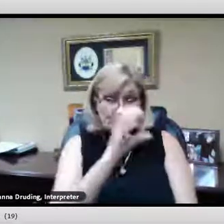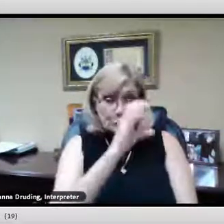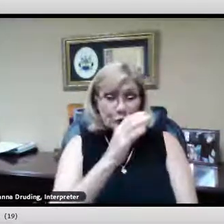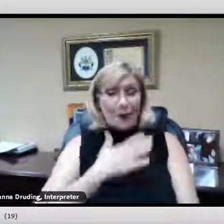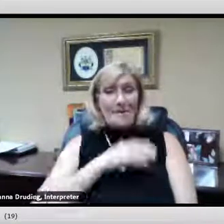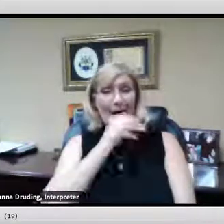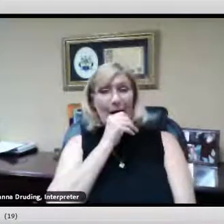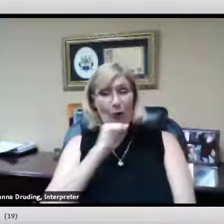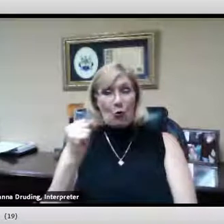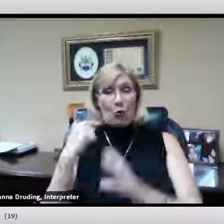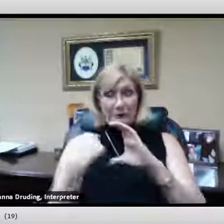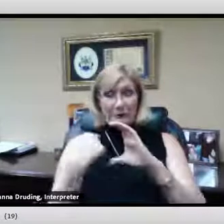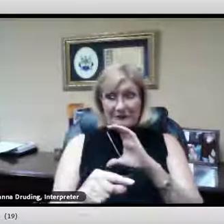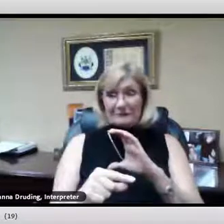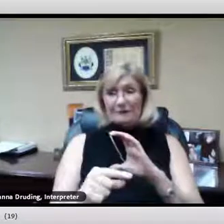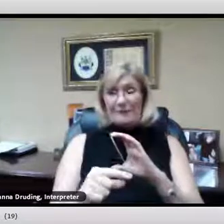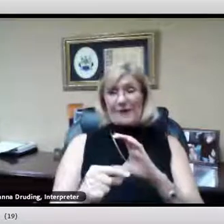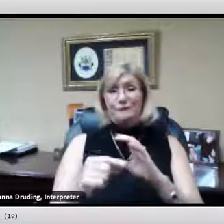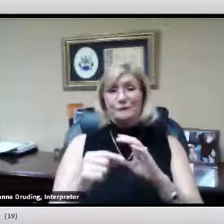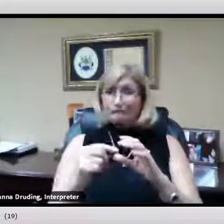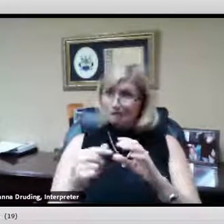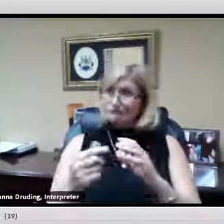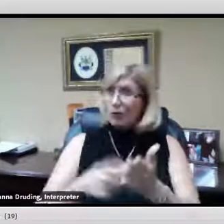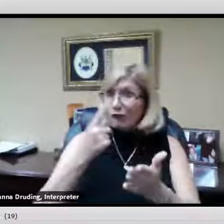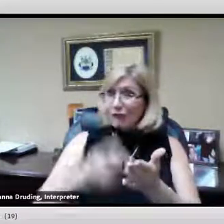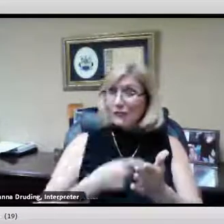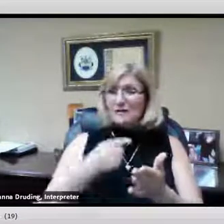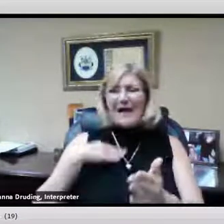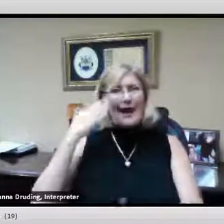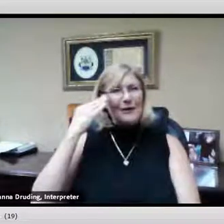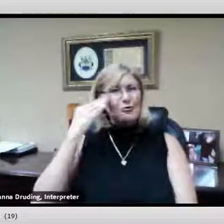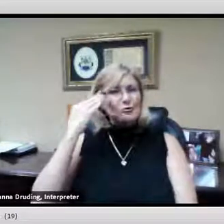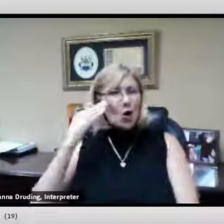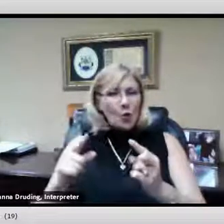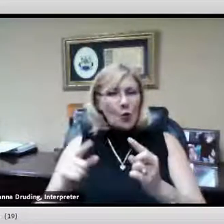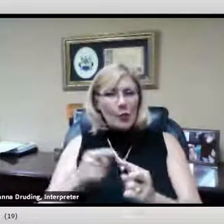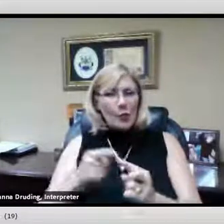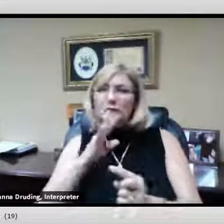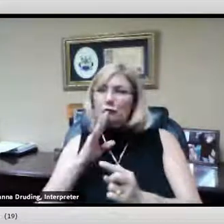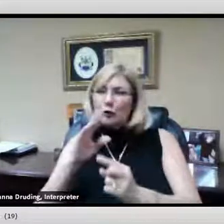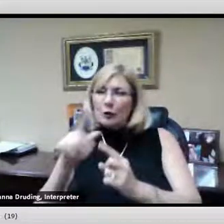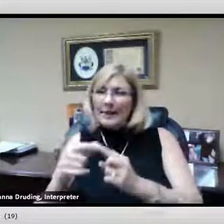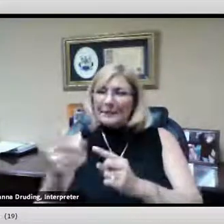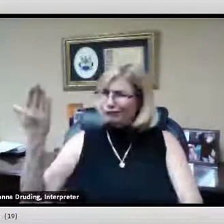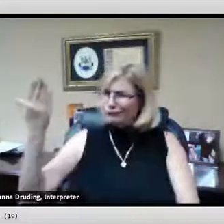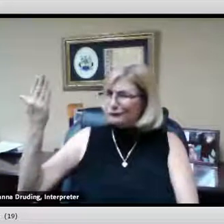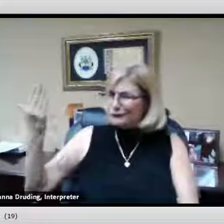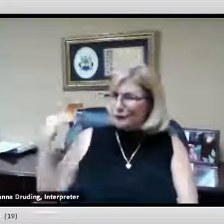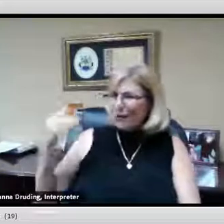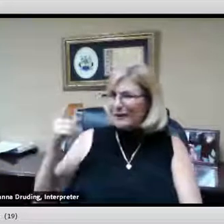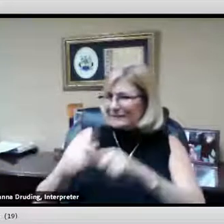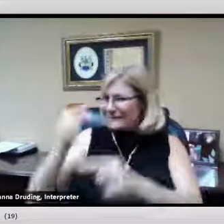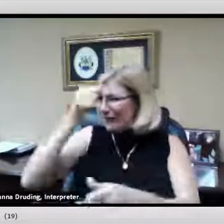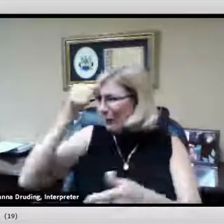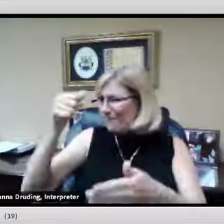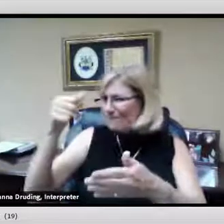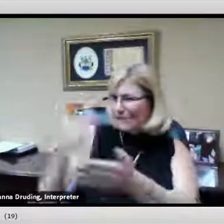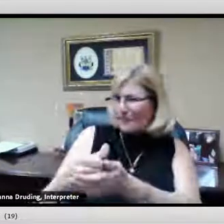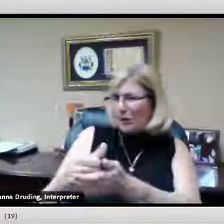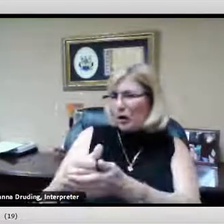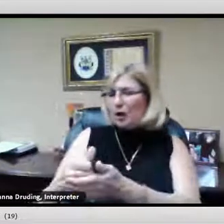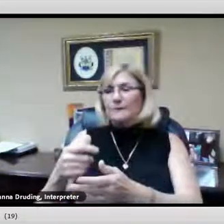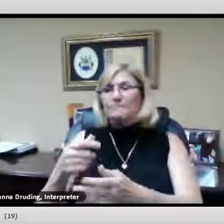basis when I know that we've addressed something in the past, when I can't remember exactly how. Um, I